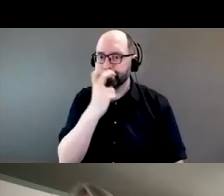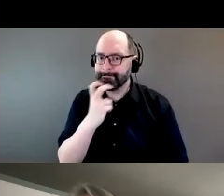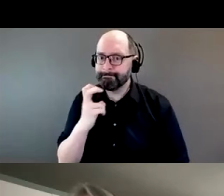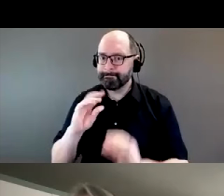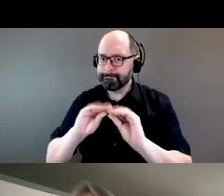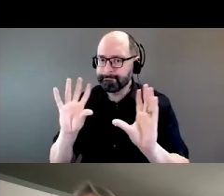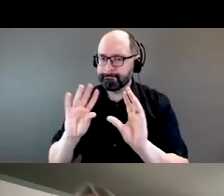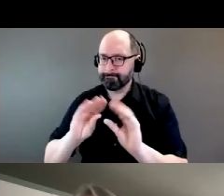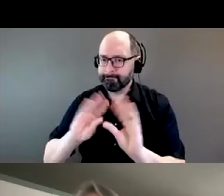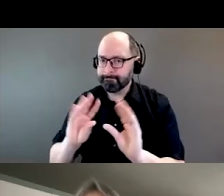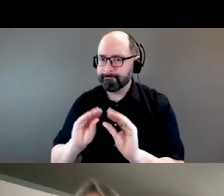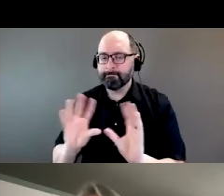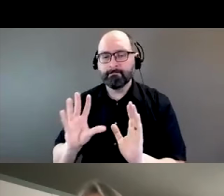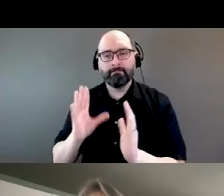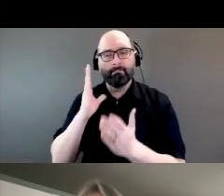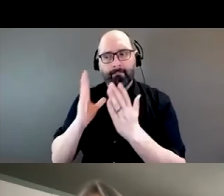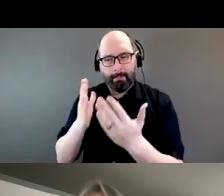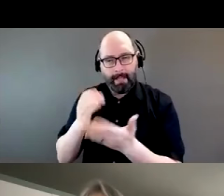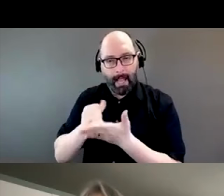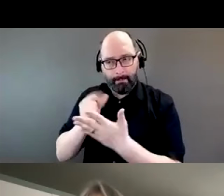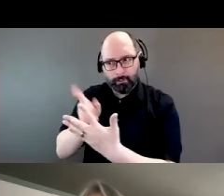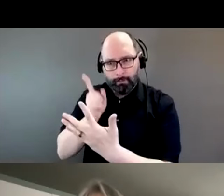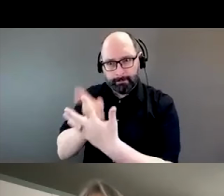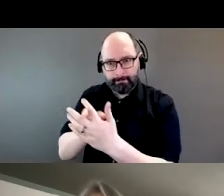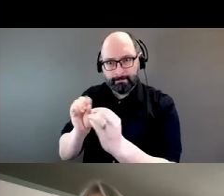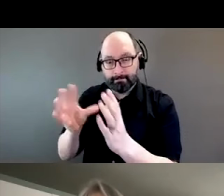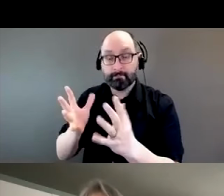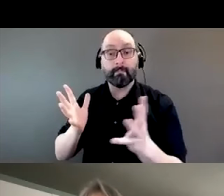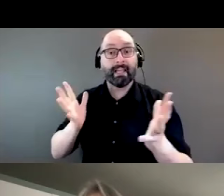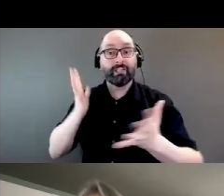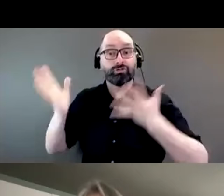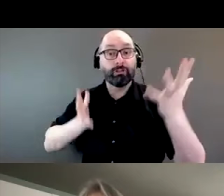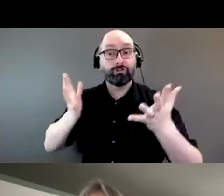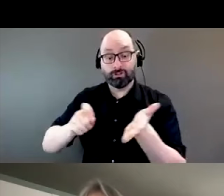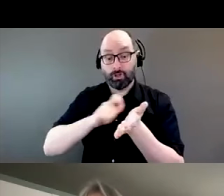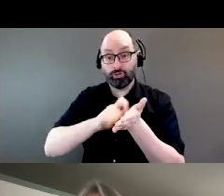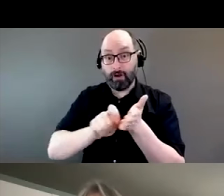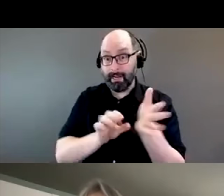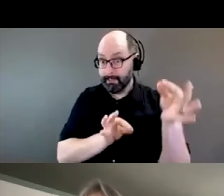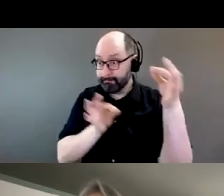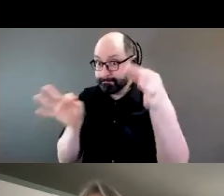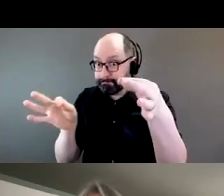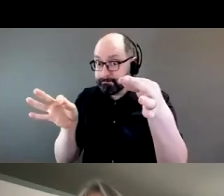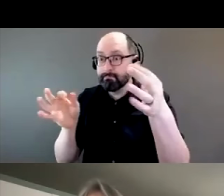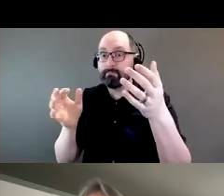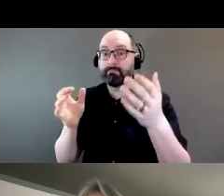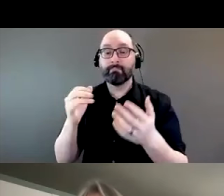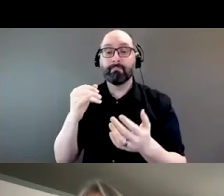you're saying might help get your point across. Using gestures or writing what you need to say, if that's not